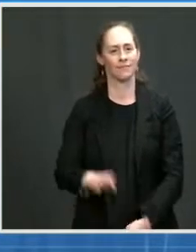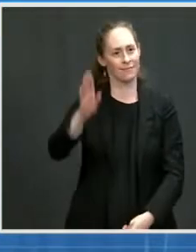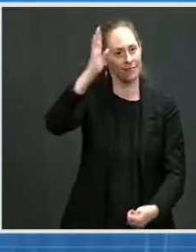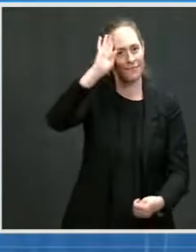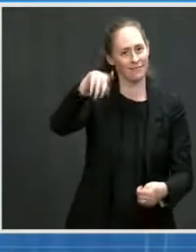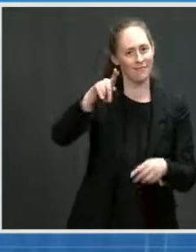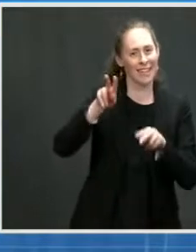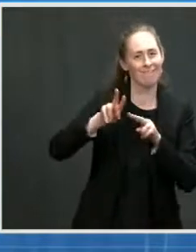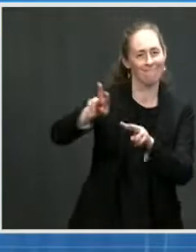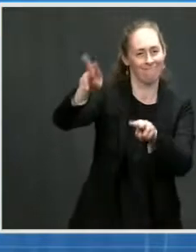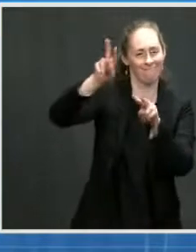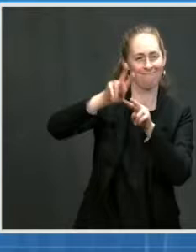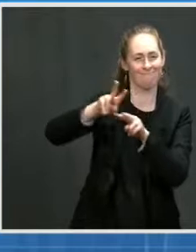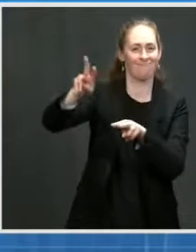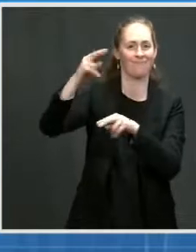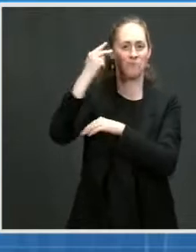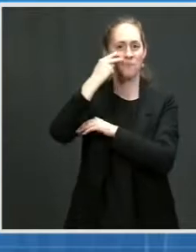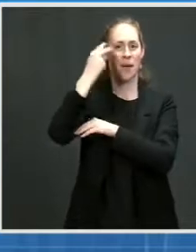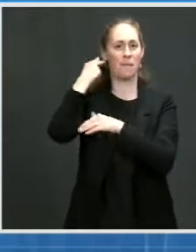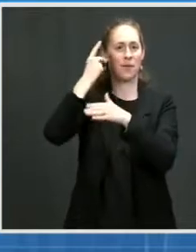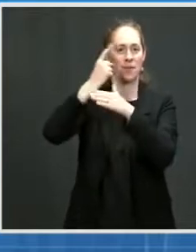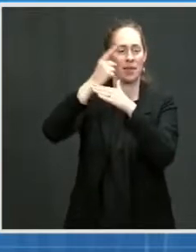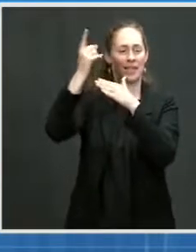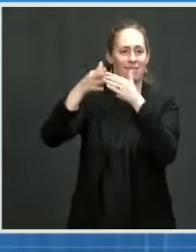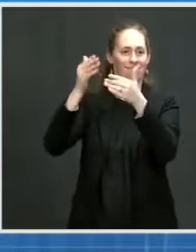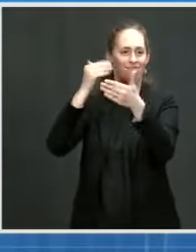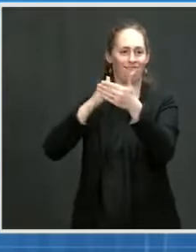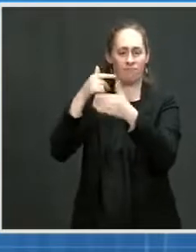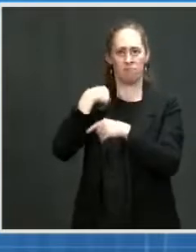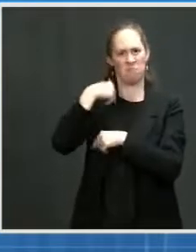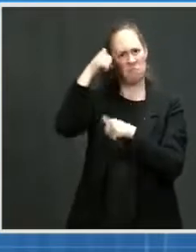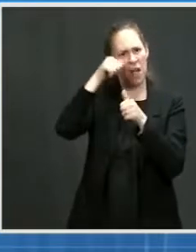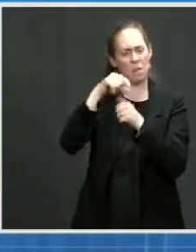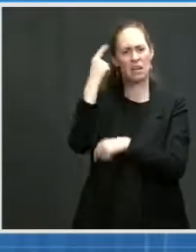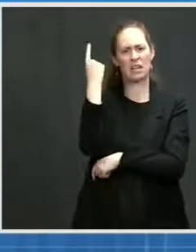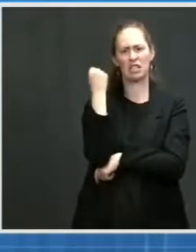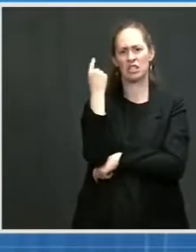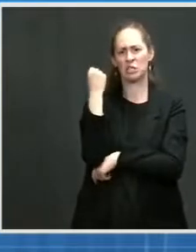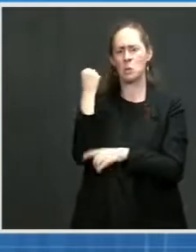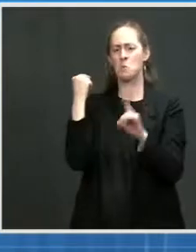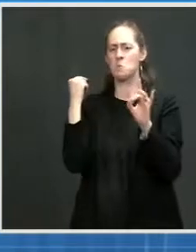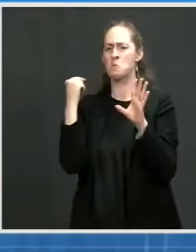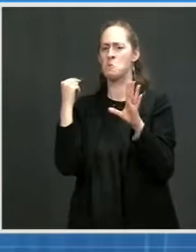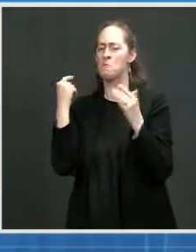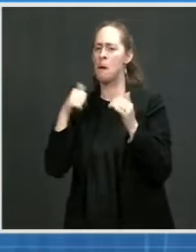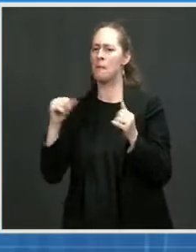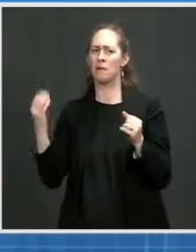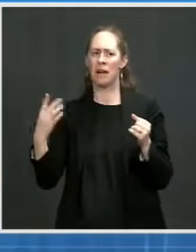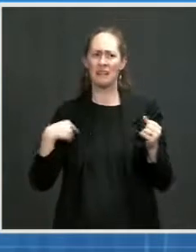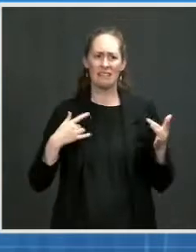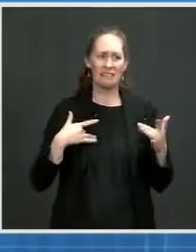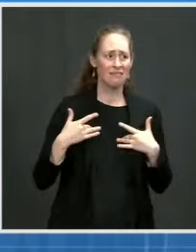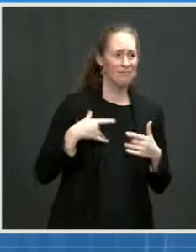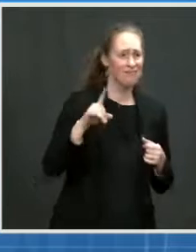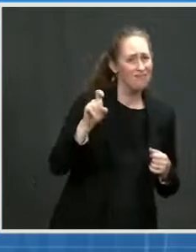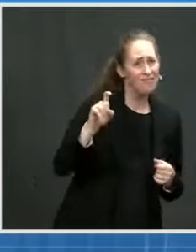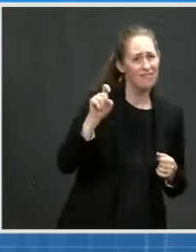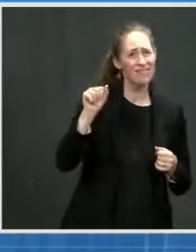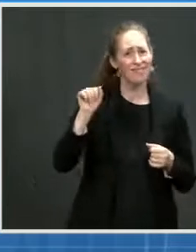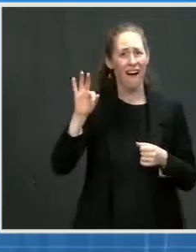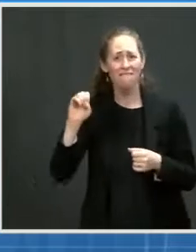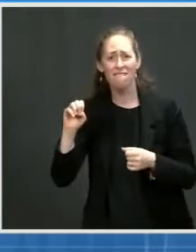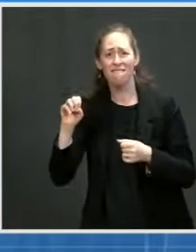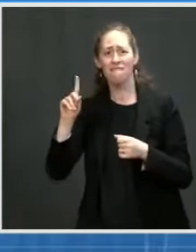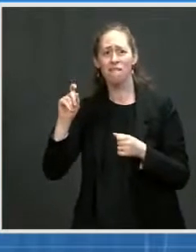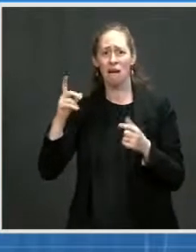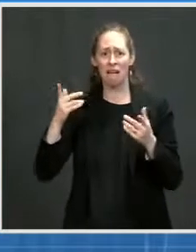weekend, remembering a year ago, and there were so many concerns about whether it would be safe or whether it would lead to a bunch of super spreader